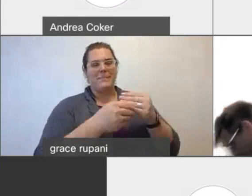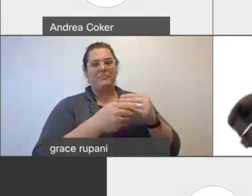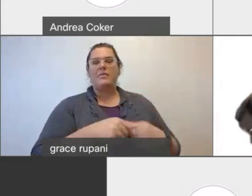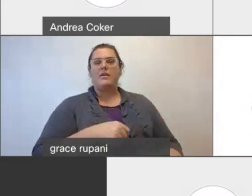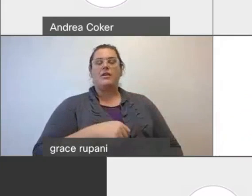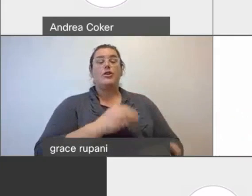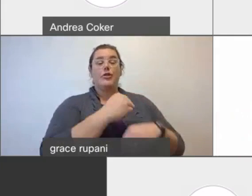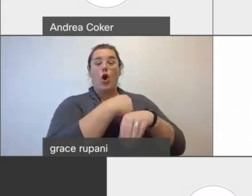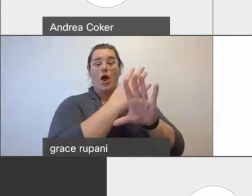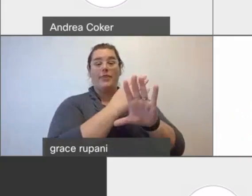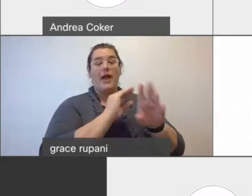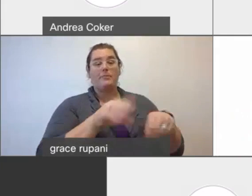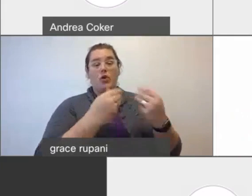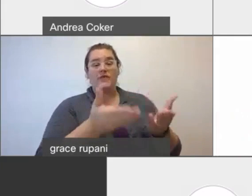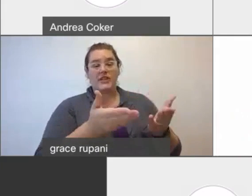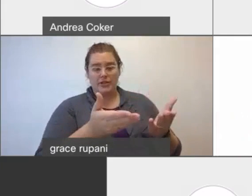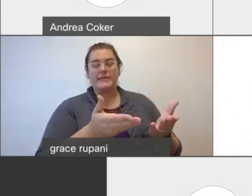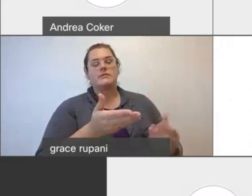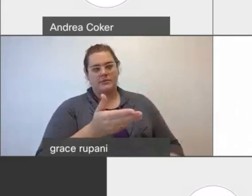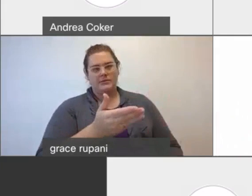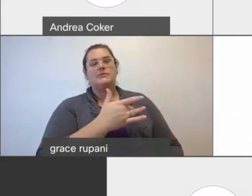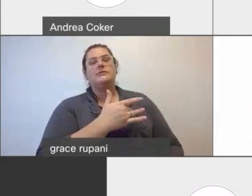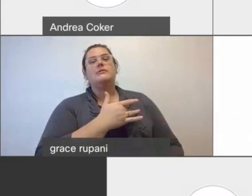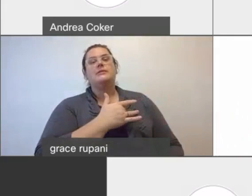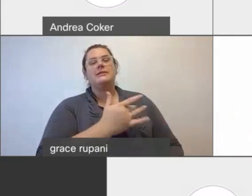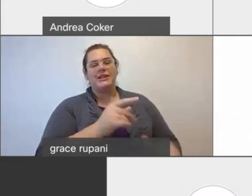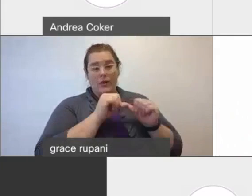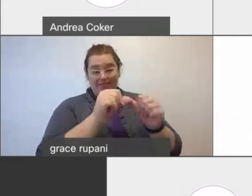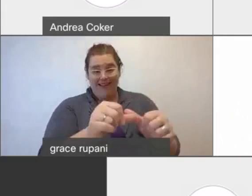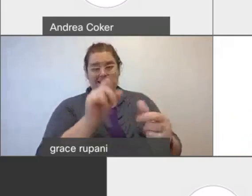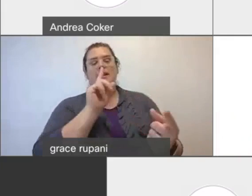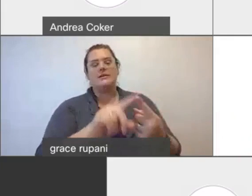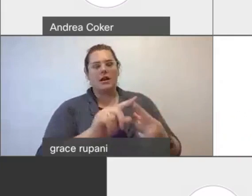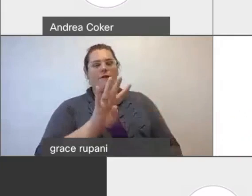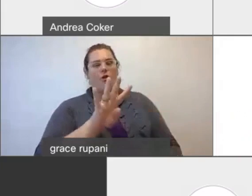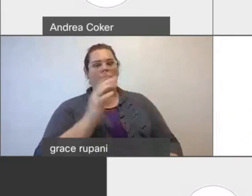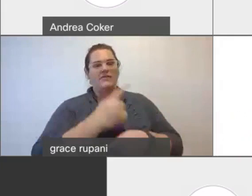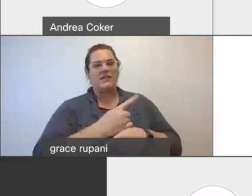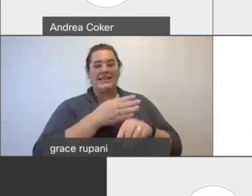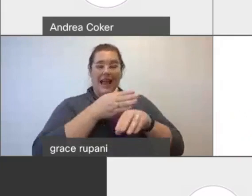last up until 45 days after the end of the public health emergency. So